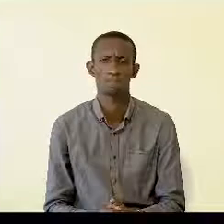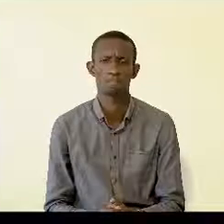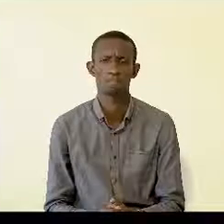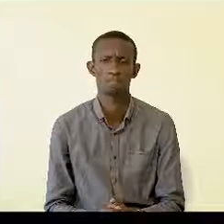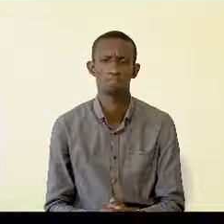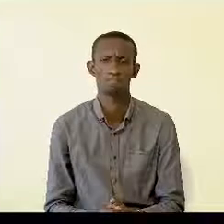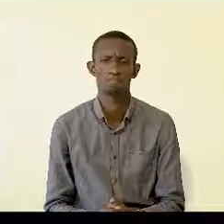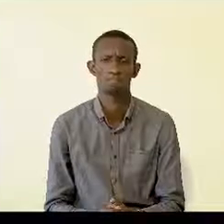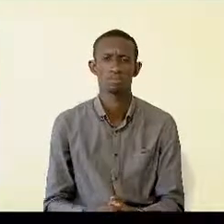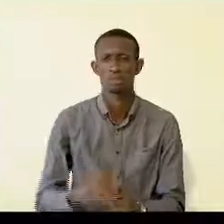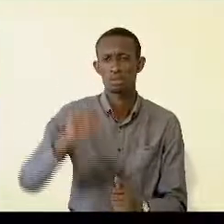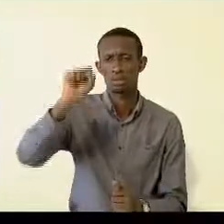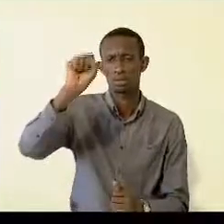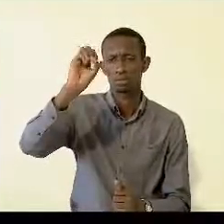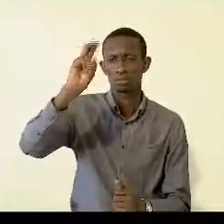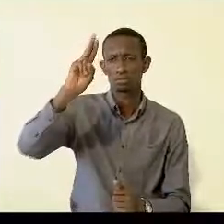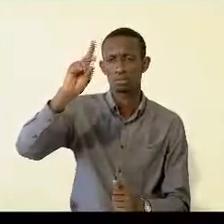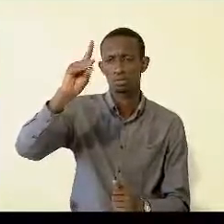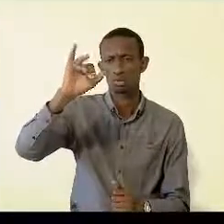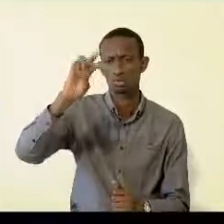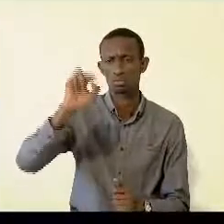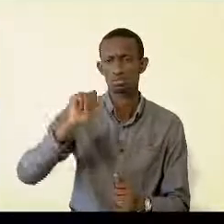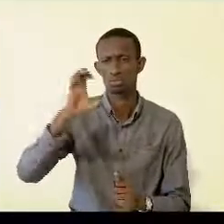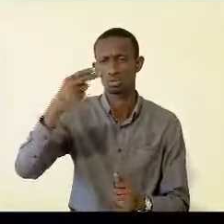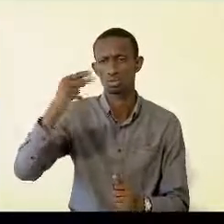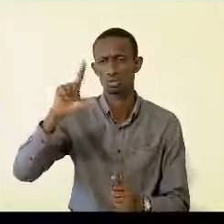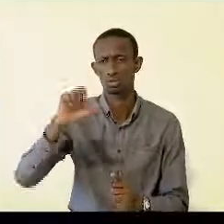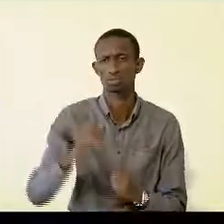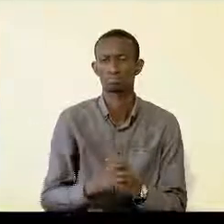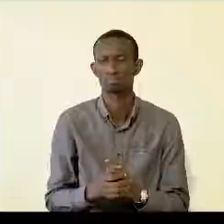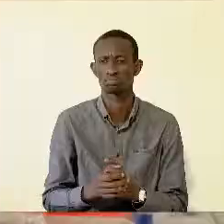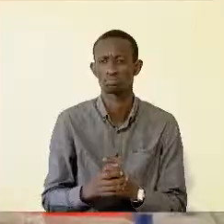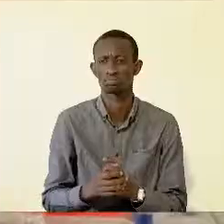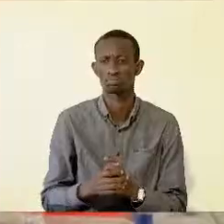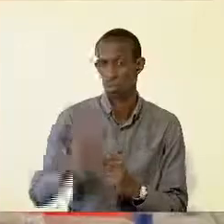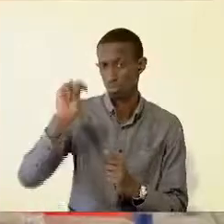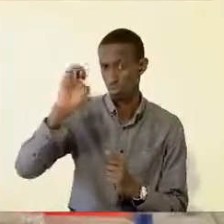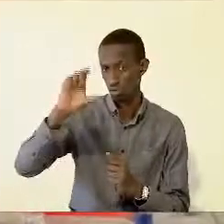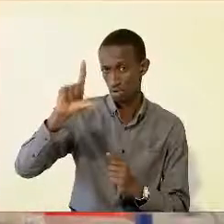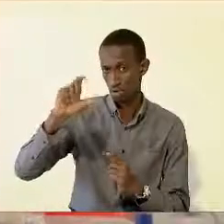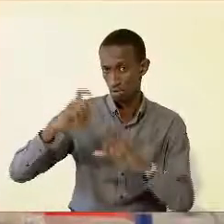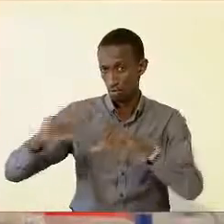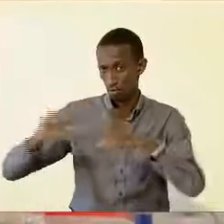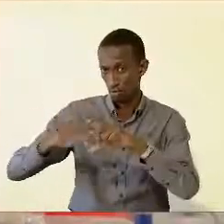The table salt, sodium chloride. Molecular formula of sodium chloride is this one,